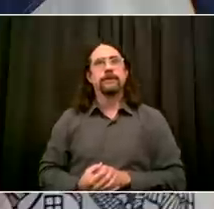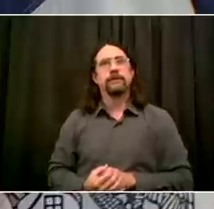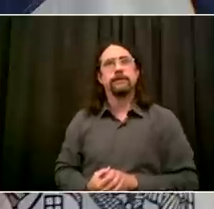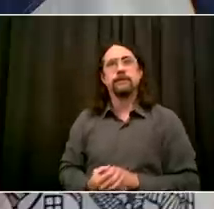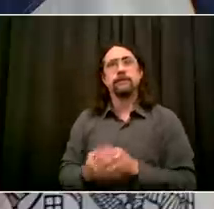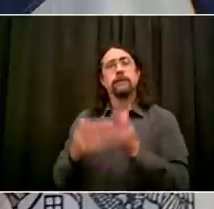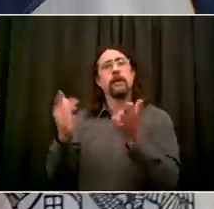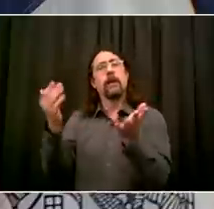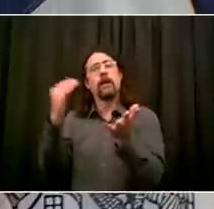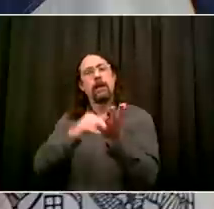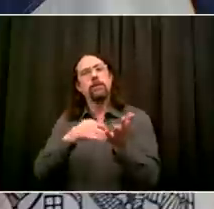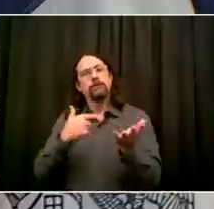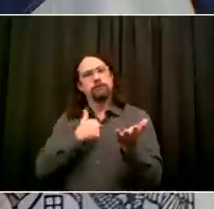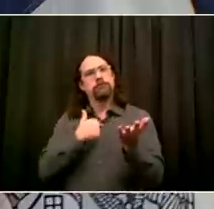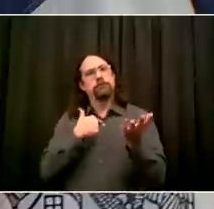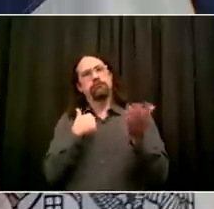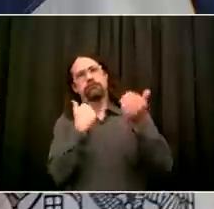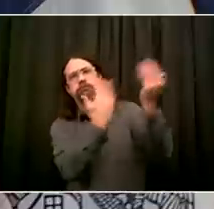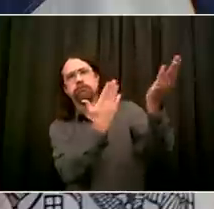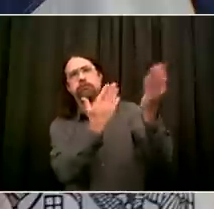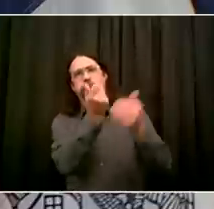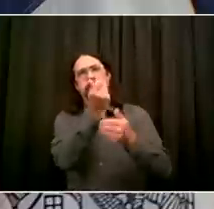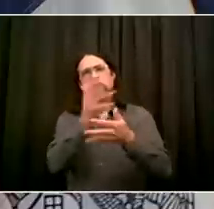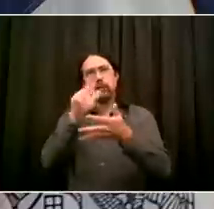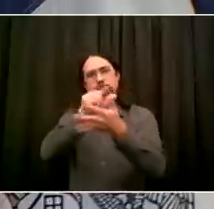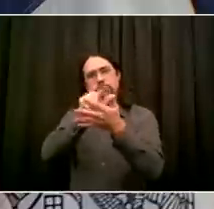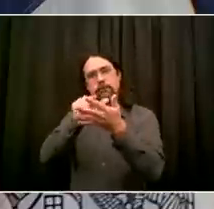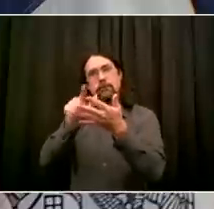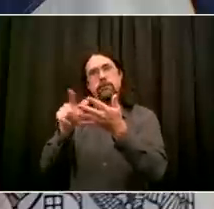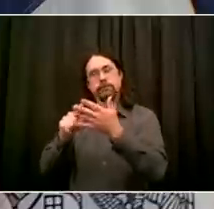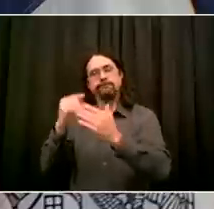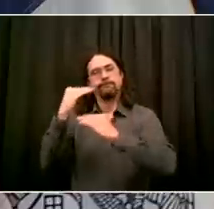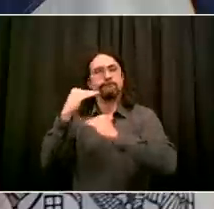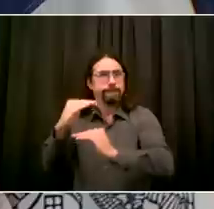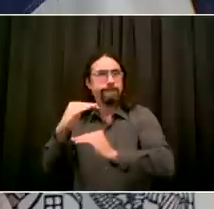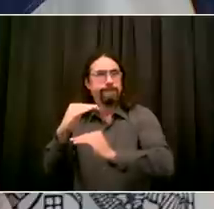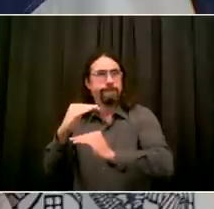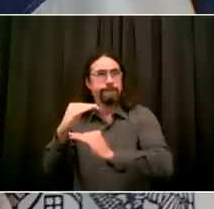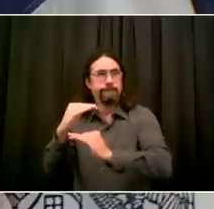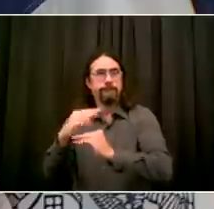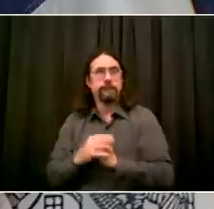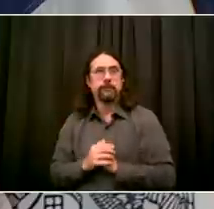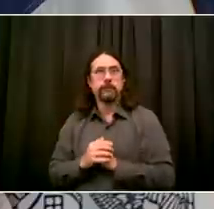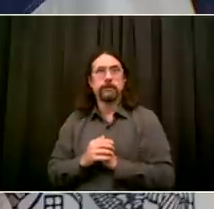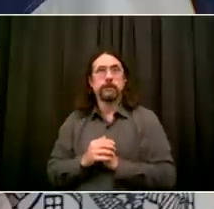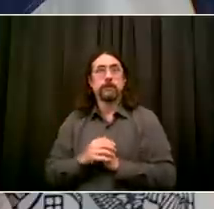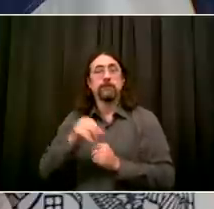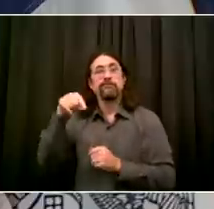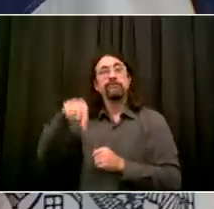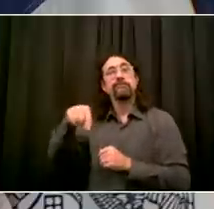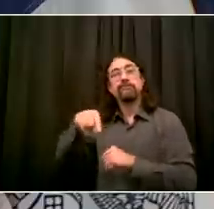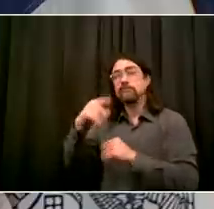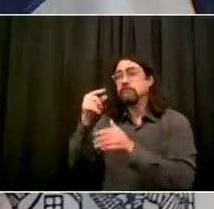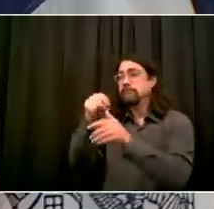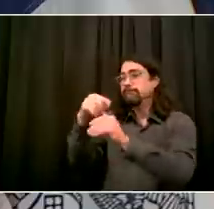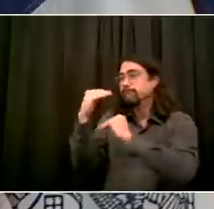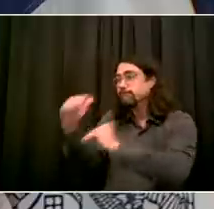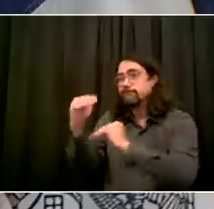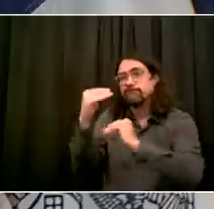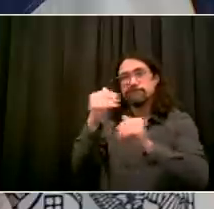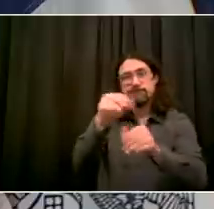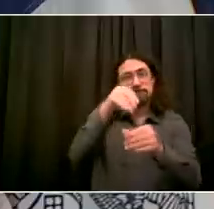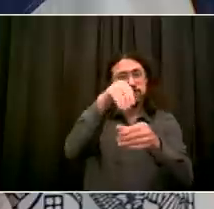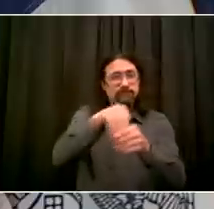to participate. Everyone has to be part of the solution. If we all do this right, which we did before in much